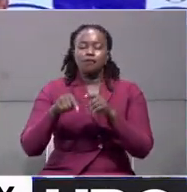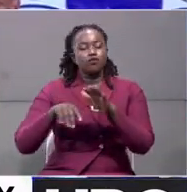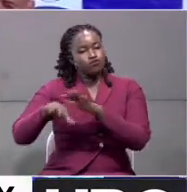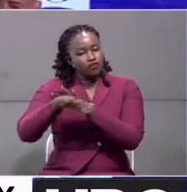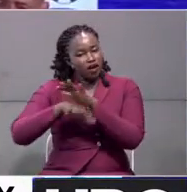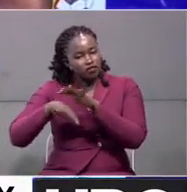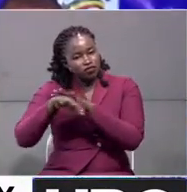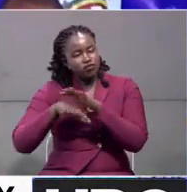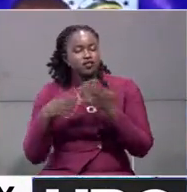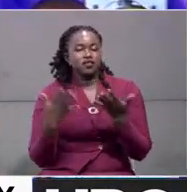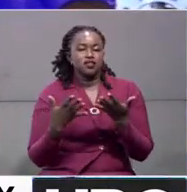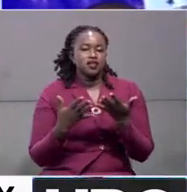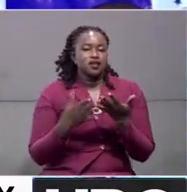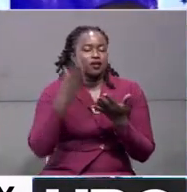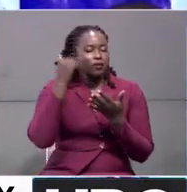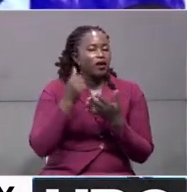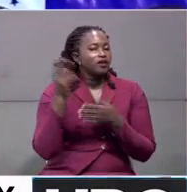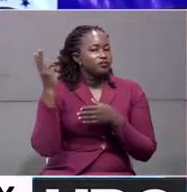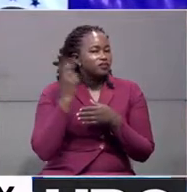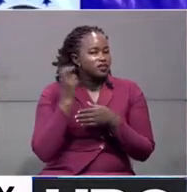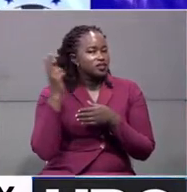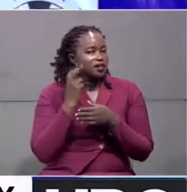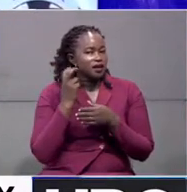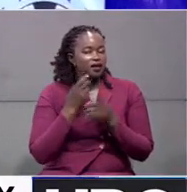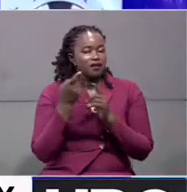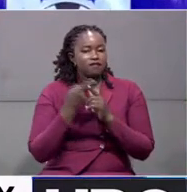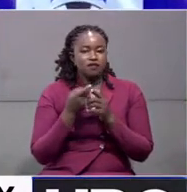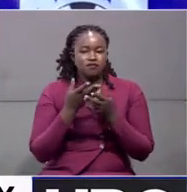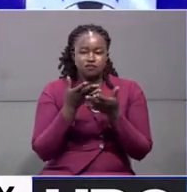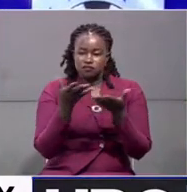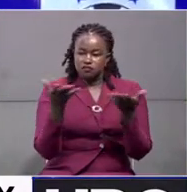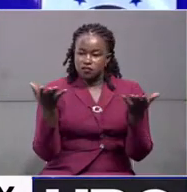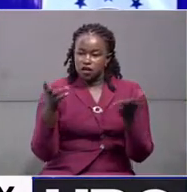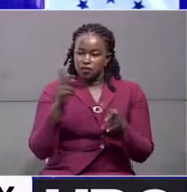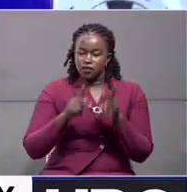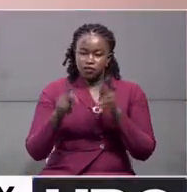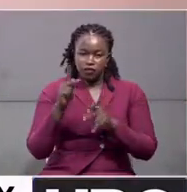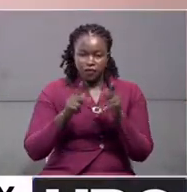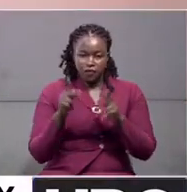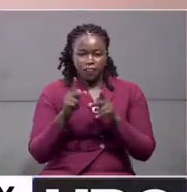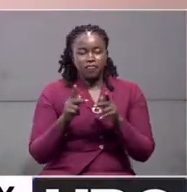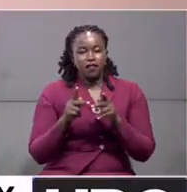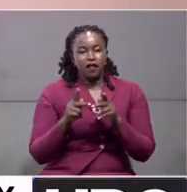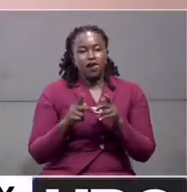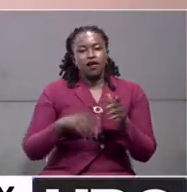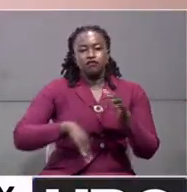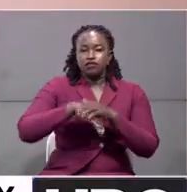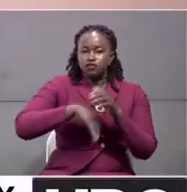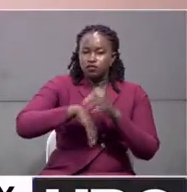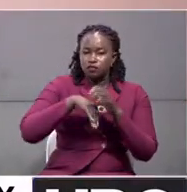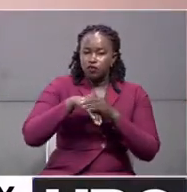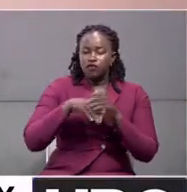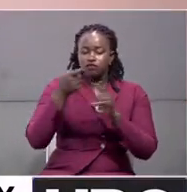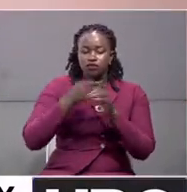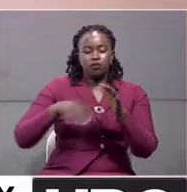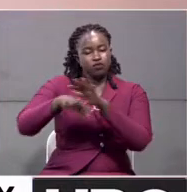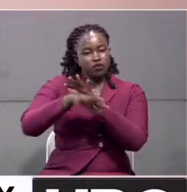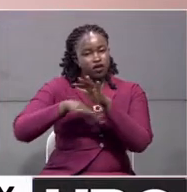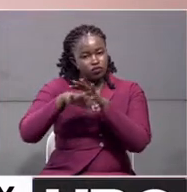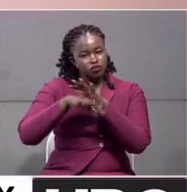grassroots to hear from the people running football at the